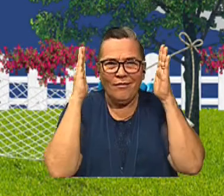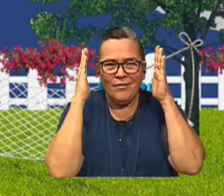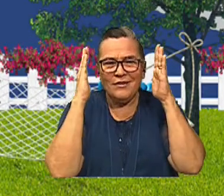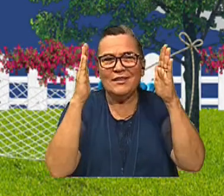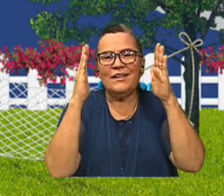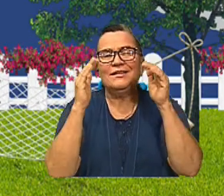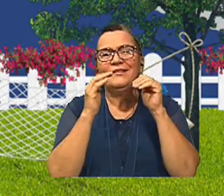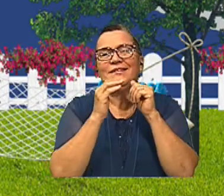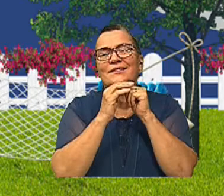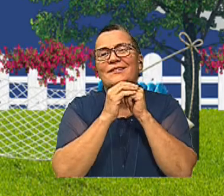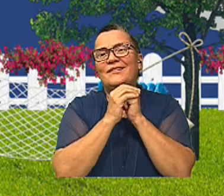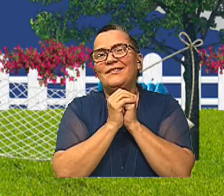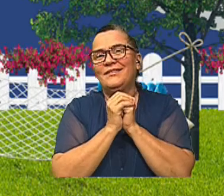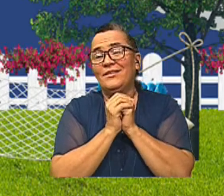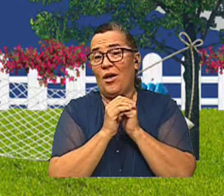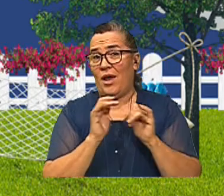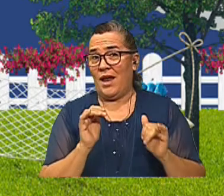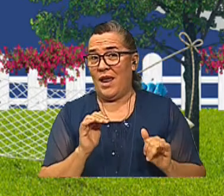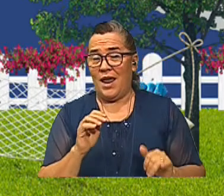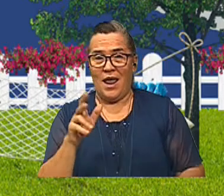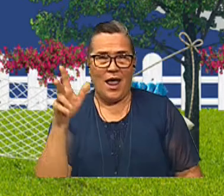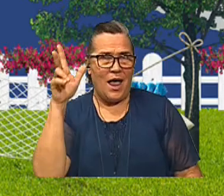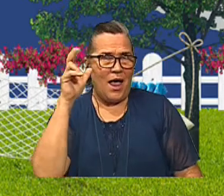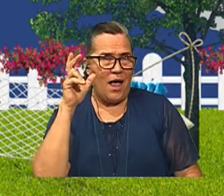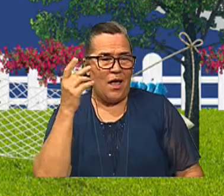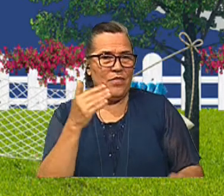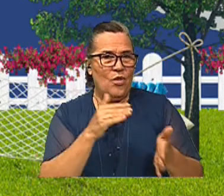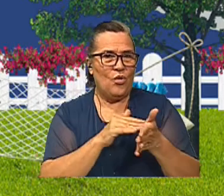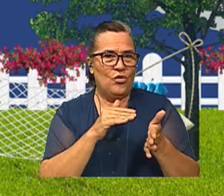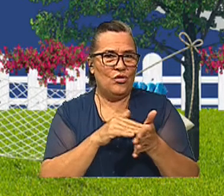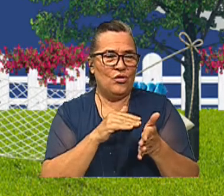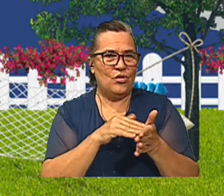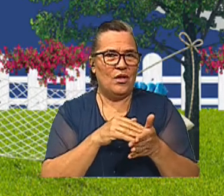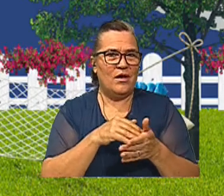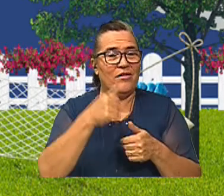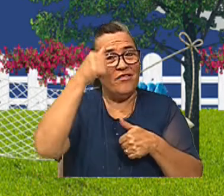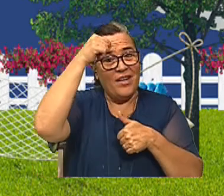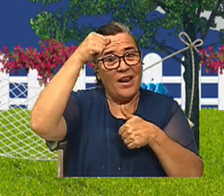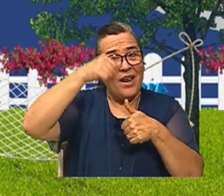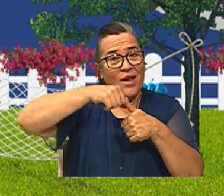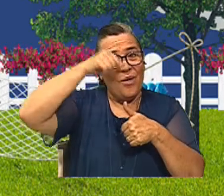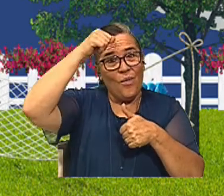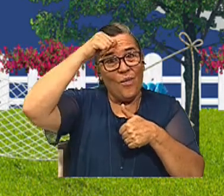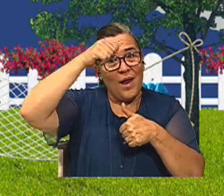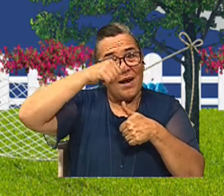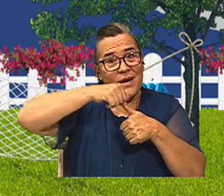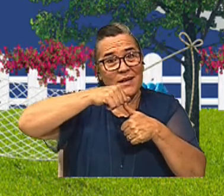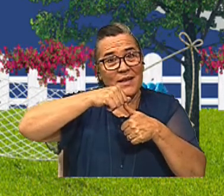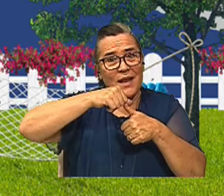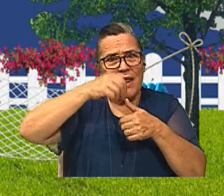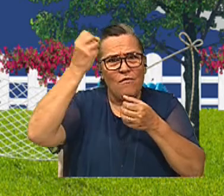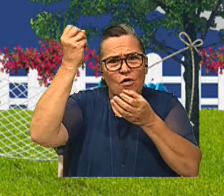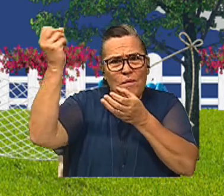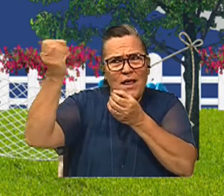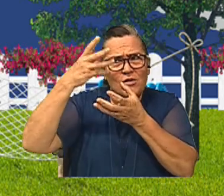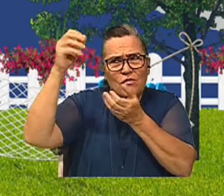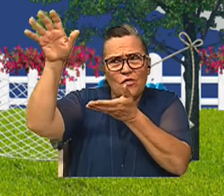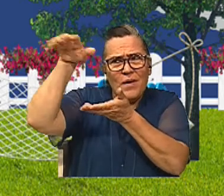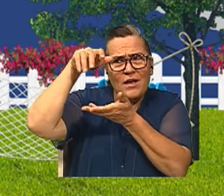attention to the audio again. Remember, guys, we need to collect more